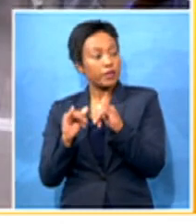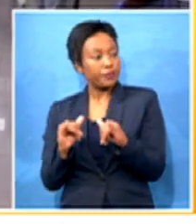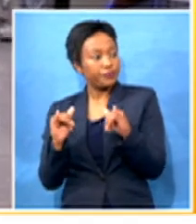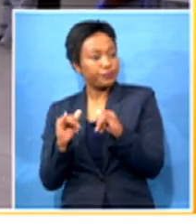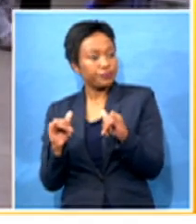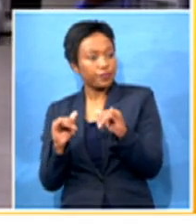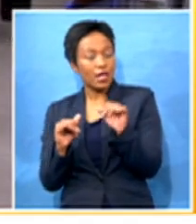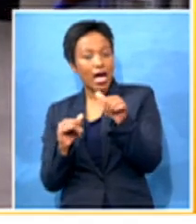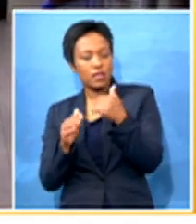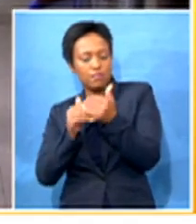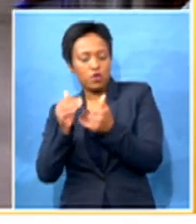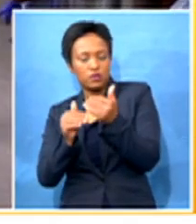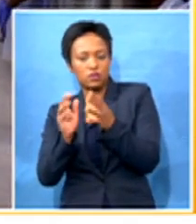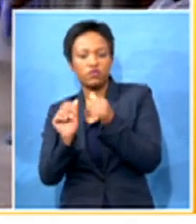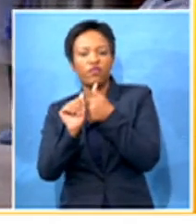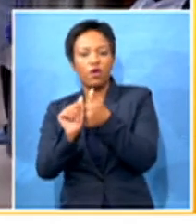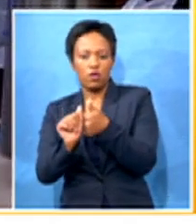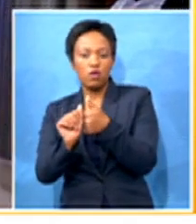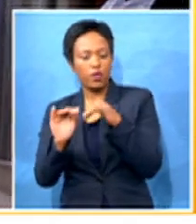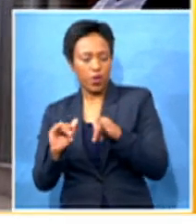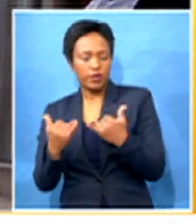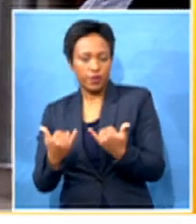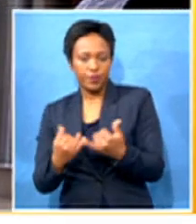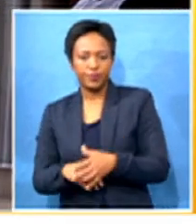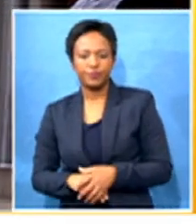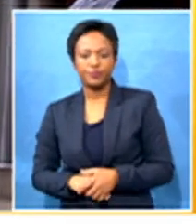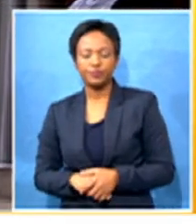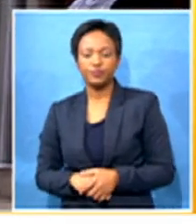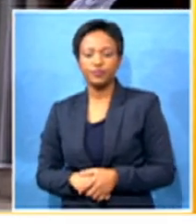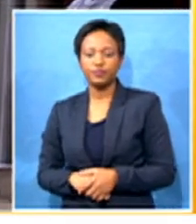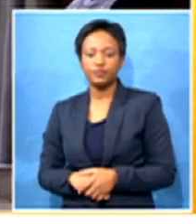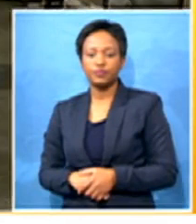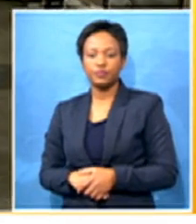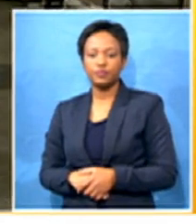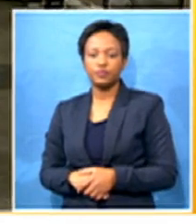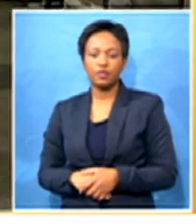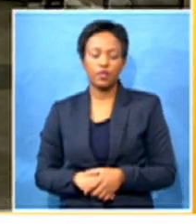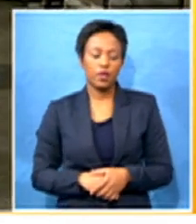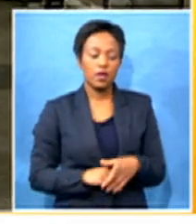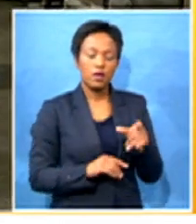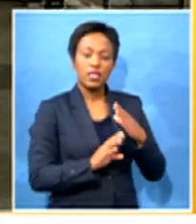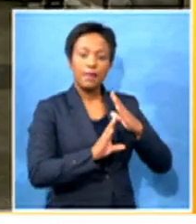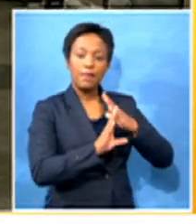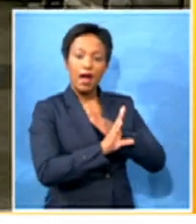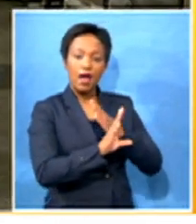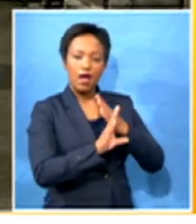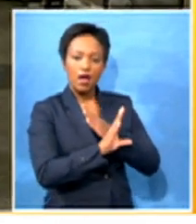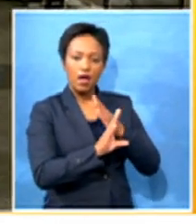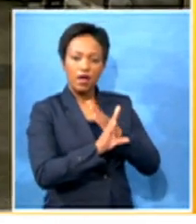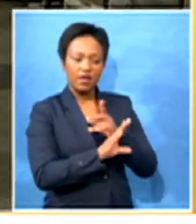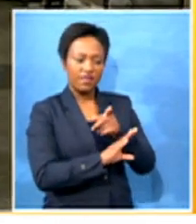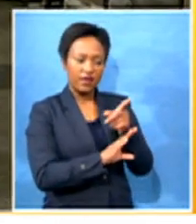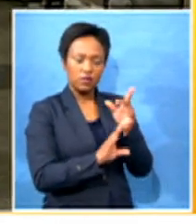other processes which will follow. The private sector actors in this regard, how